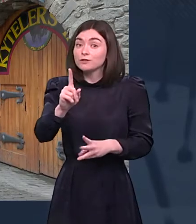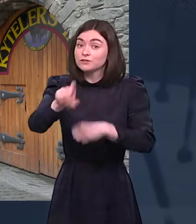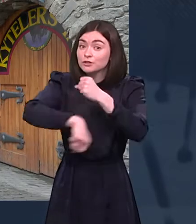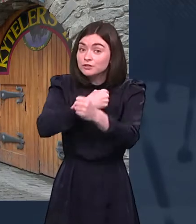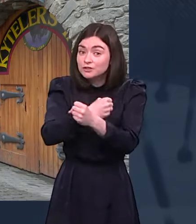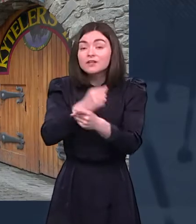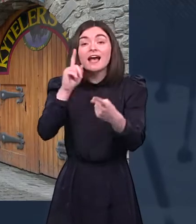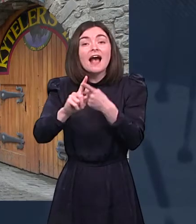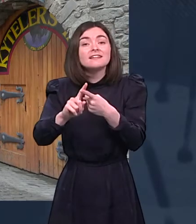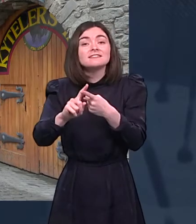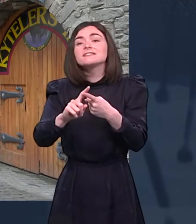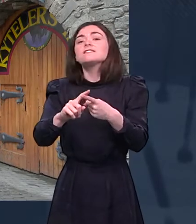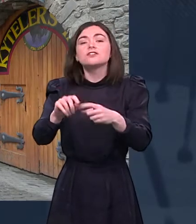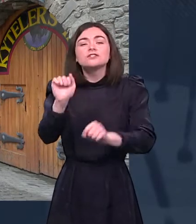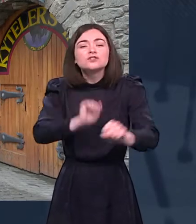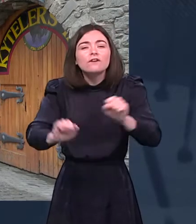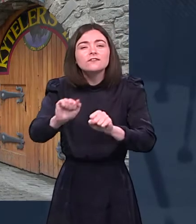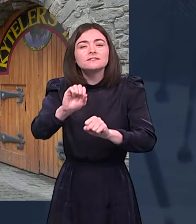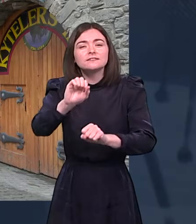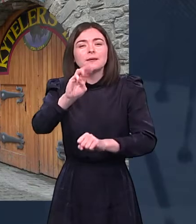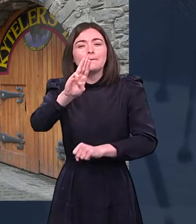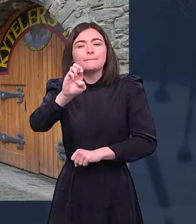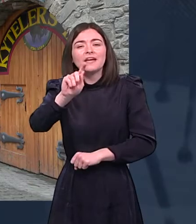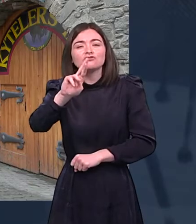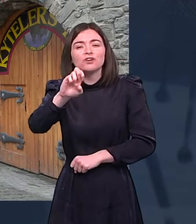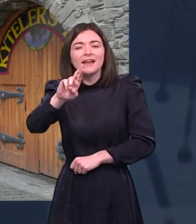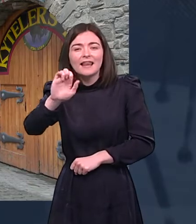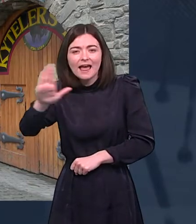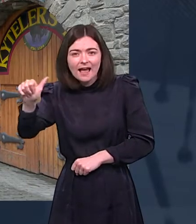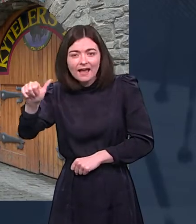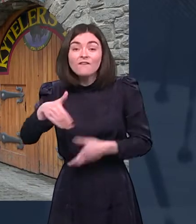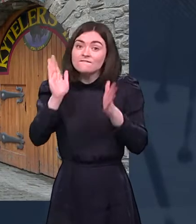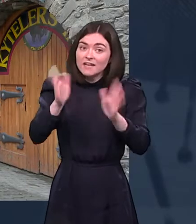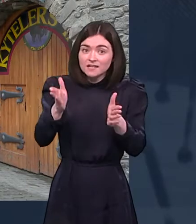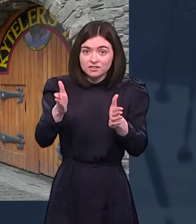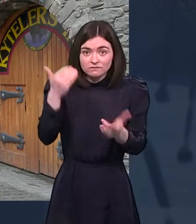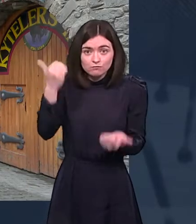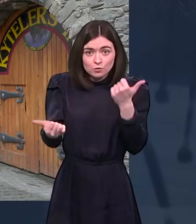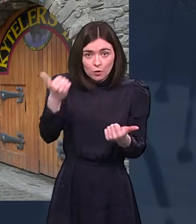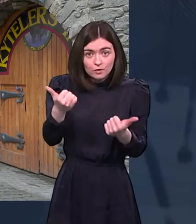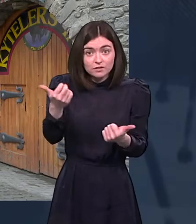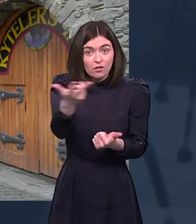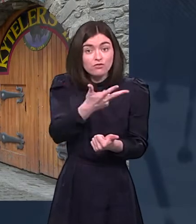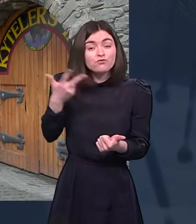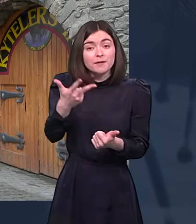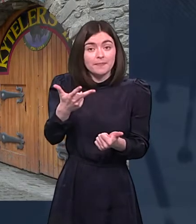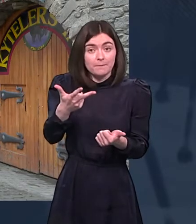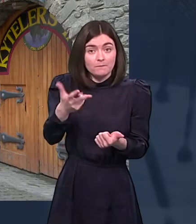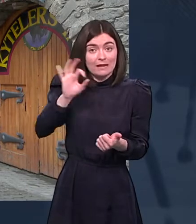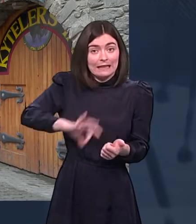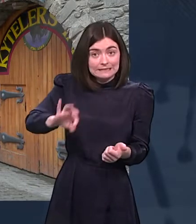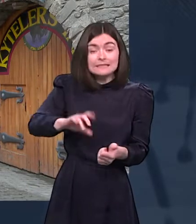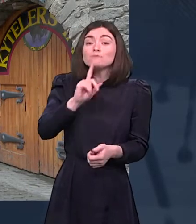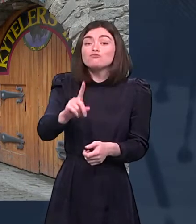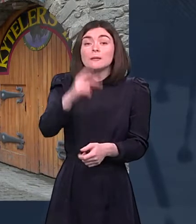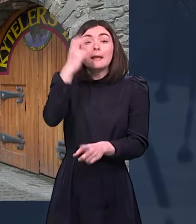maidservant, Petronella. A trial was held and all 3 were found guilty. But the night before the punishment was